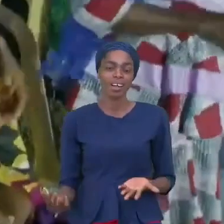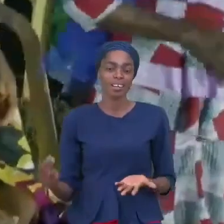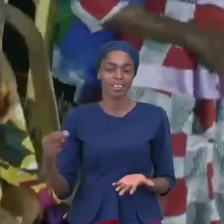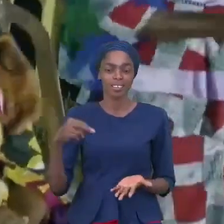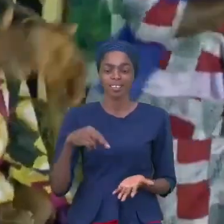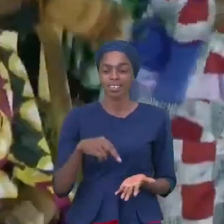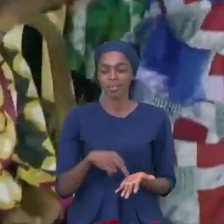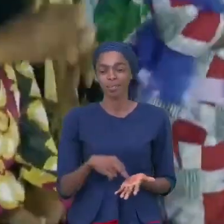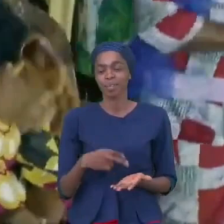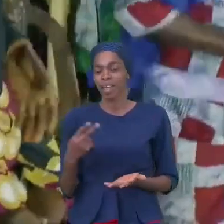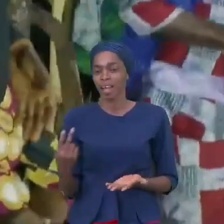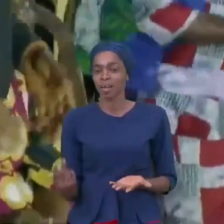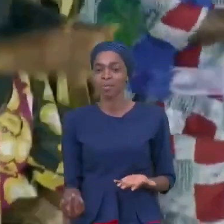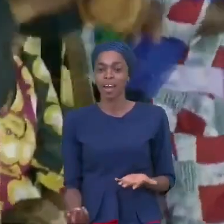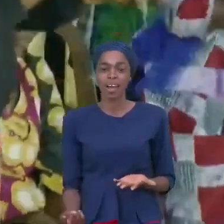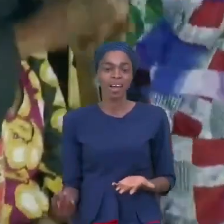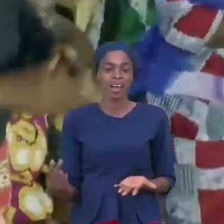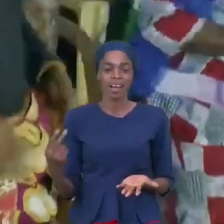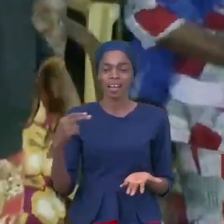Arise,